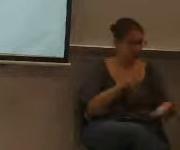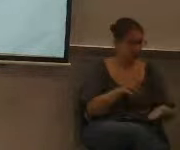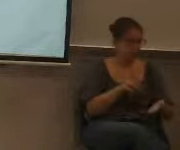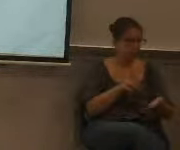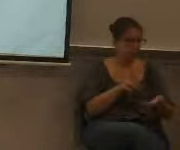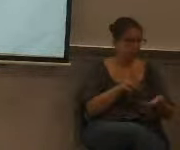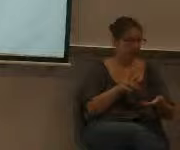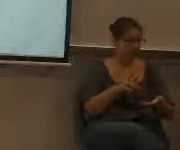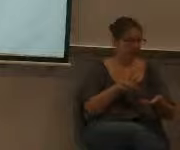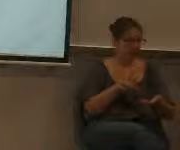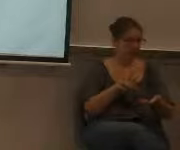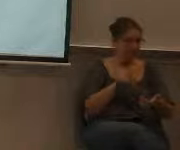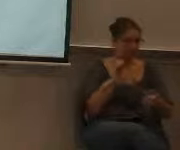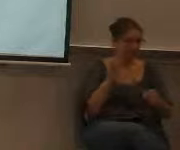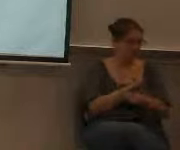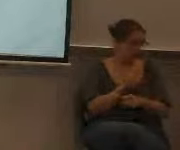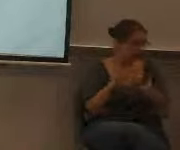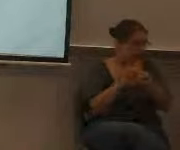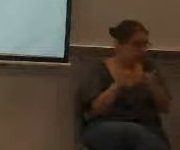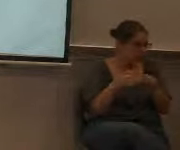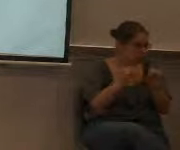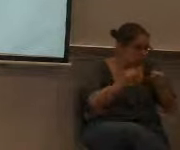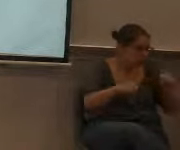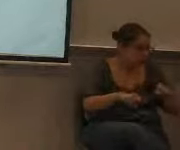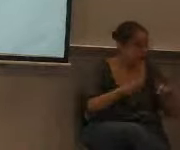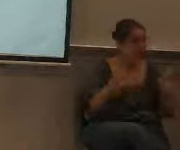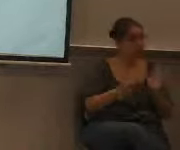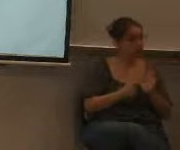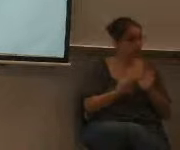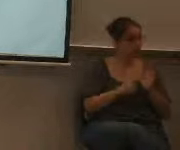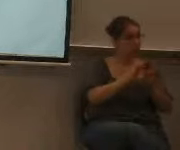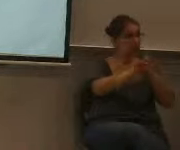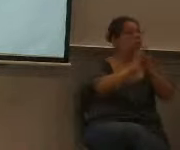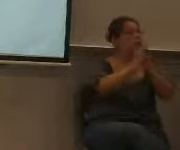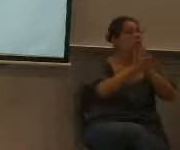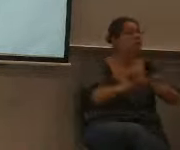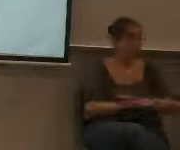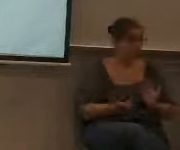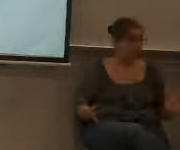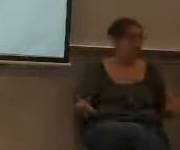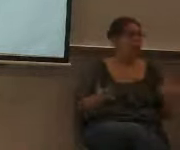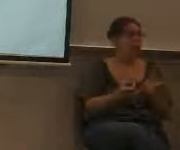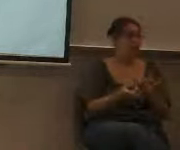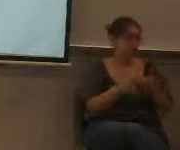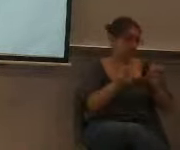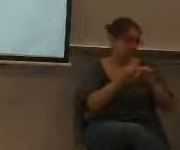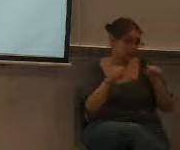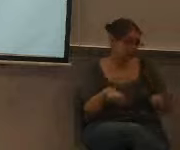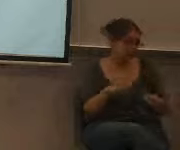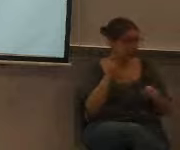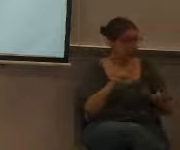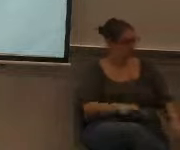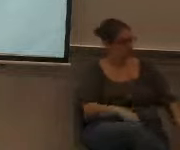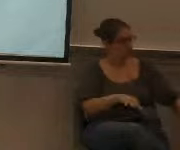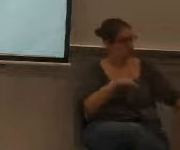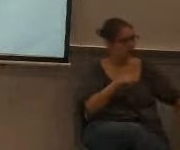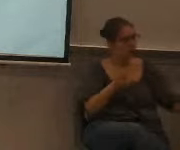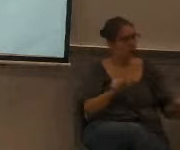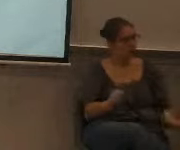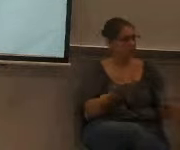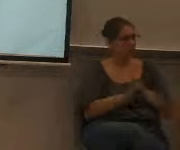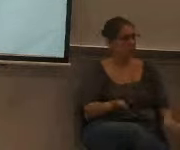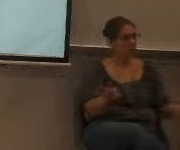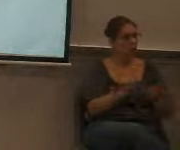mostly disconnected from the system, but at times they become connected to the rest of the system. And so it can be an